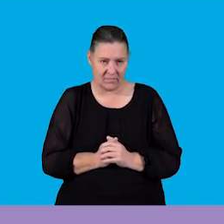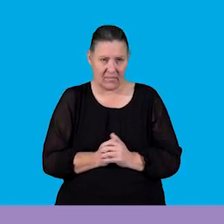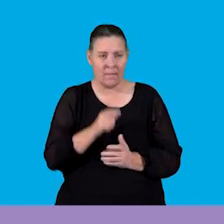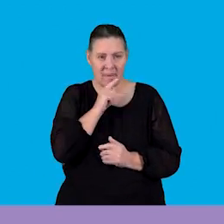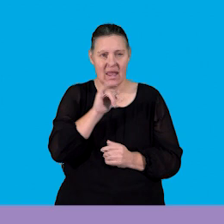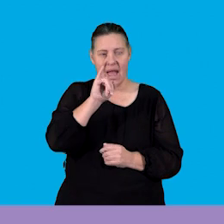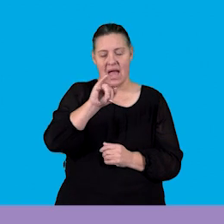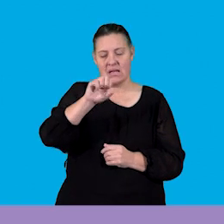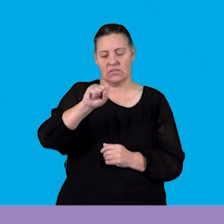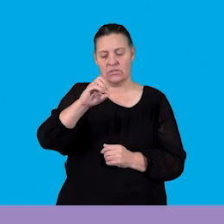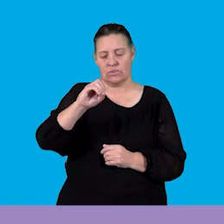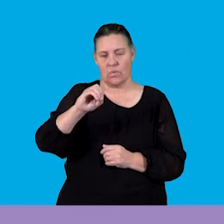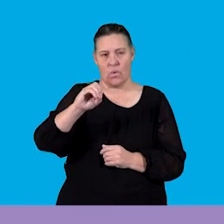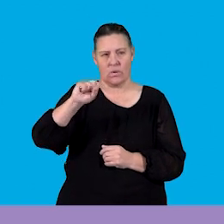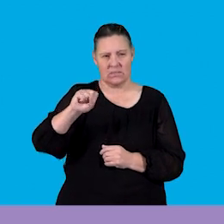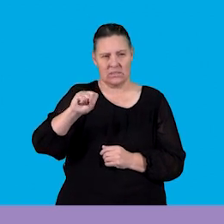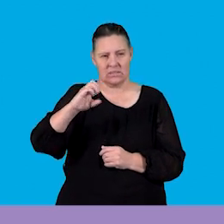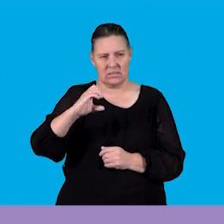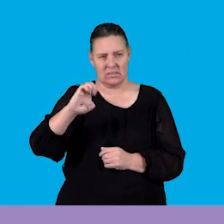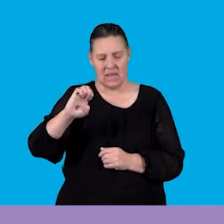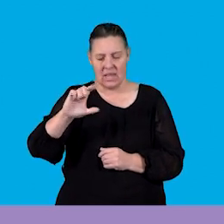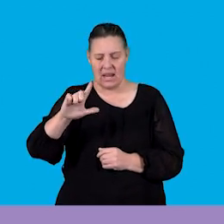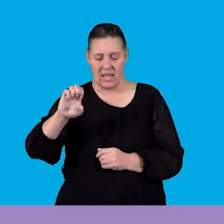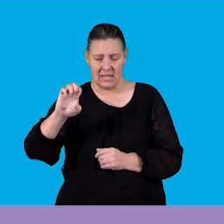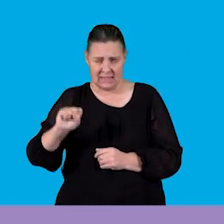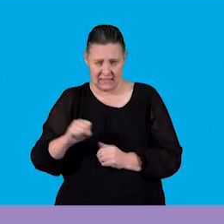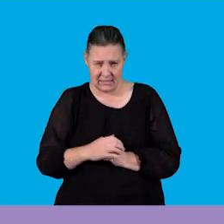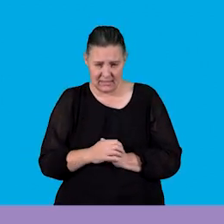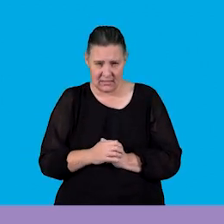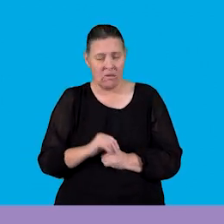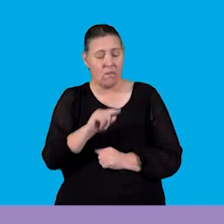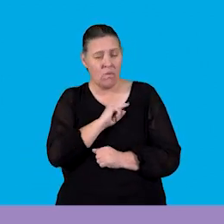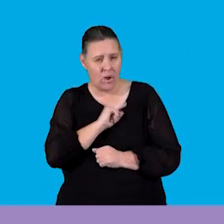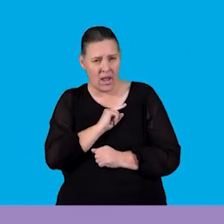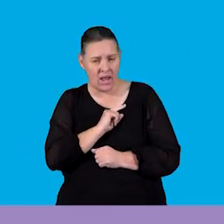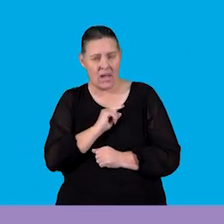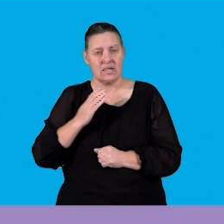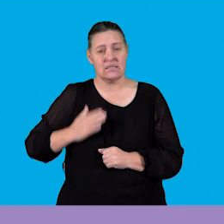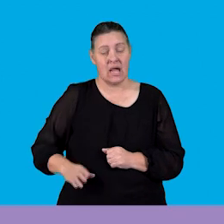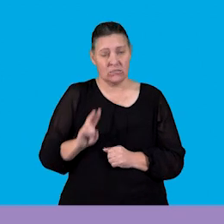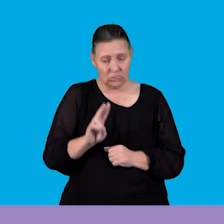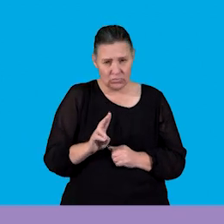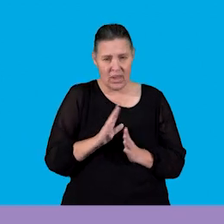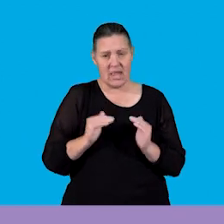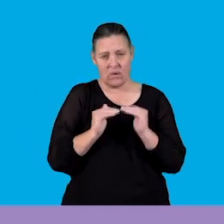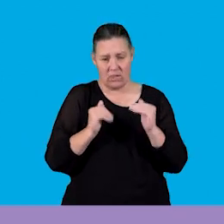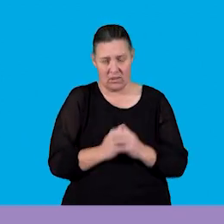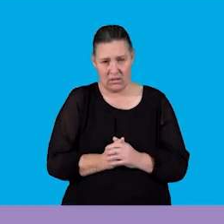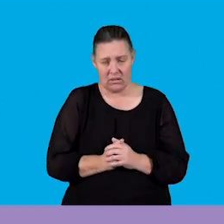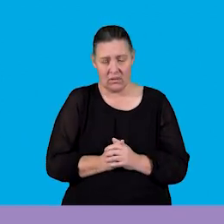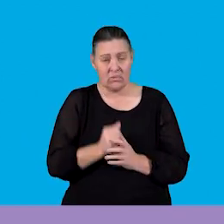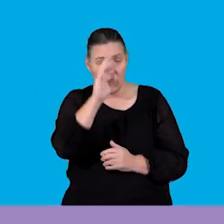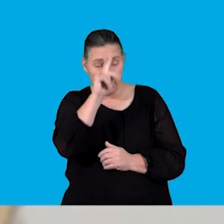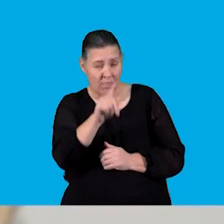And this is now an isosceles triangle. How do we know that it's an isosceles triangle? It's because two of the sides